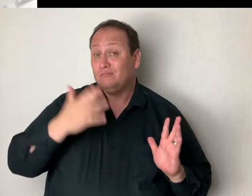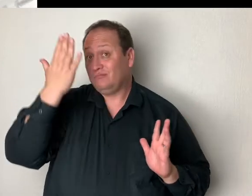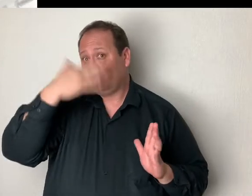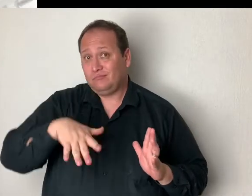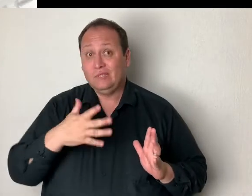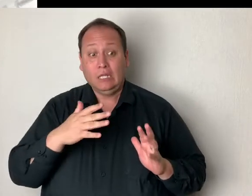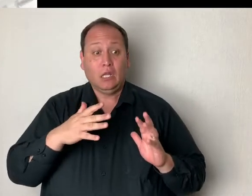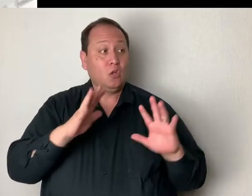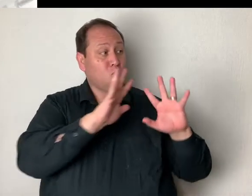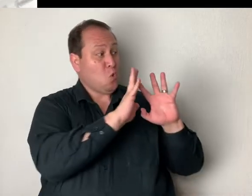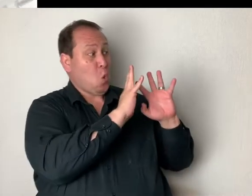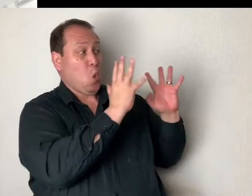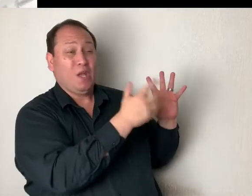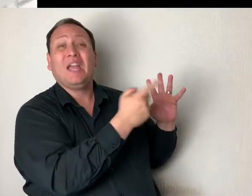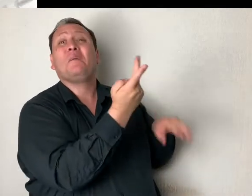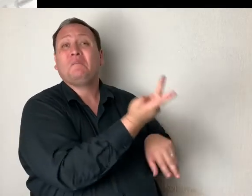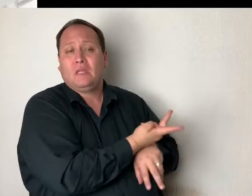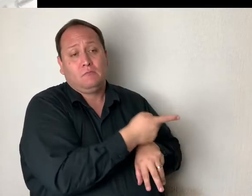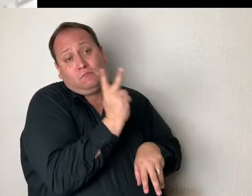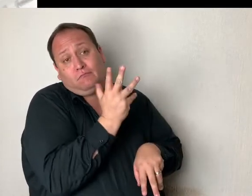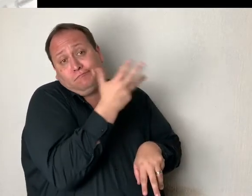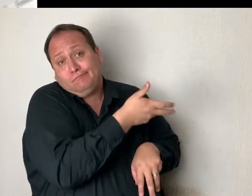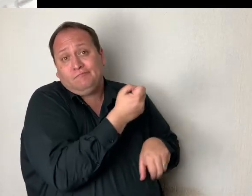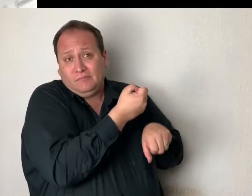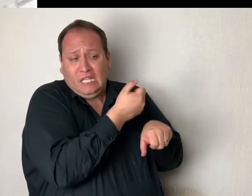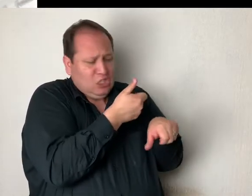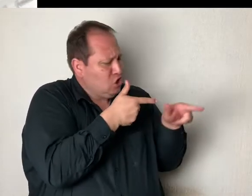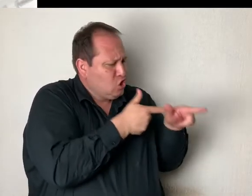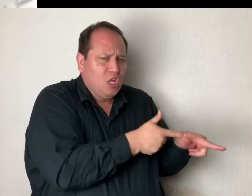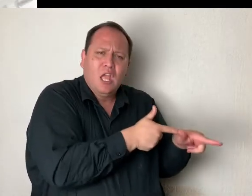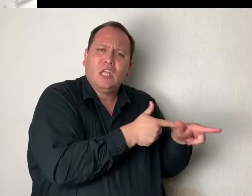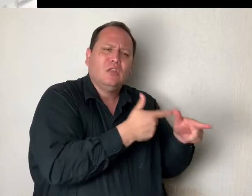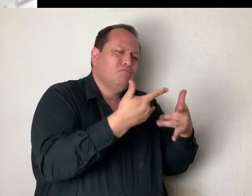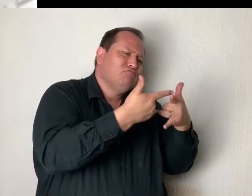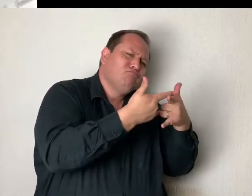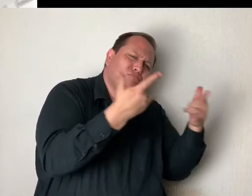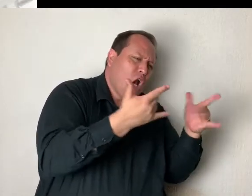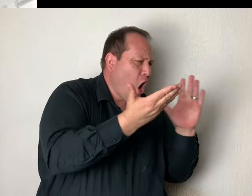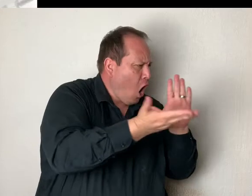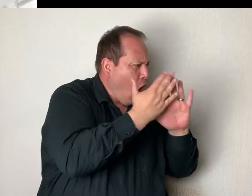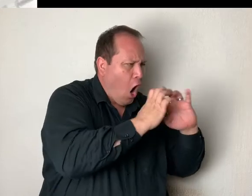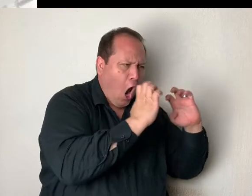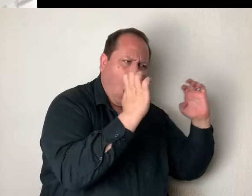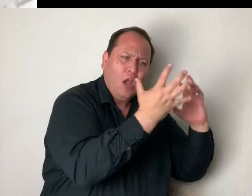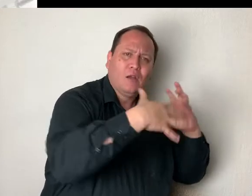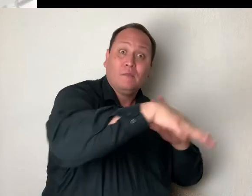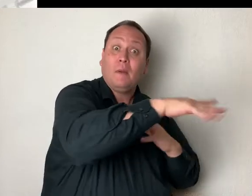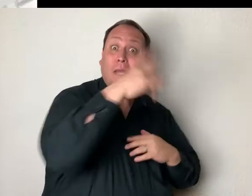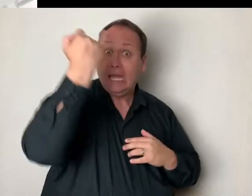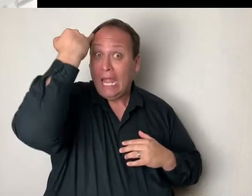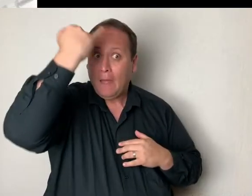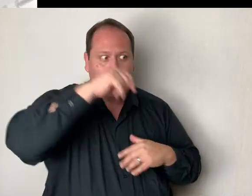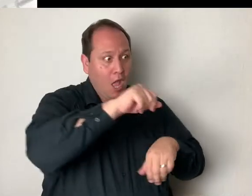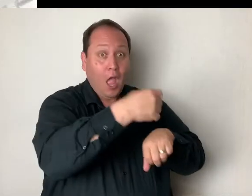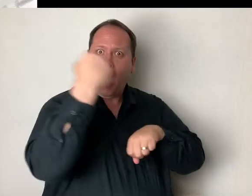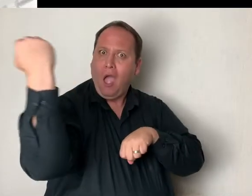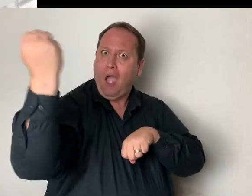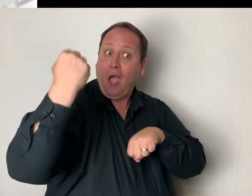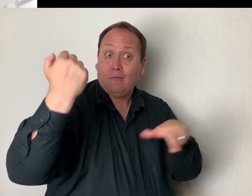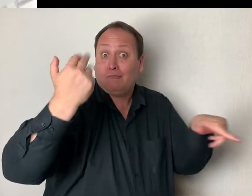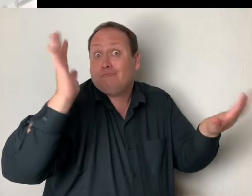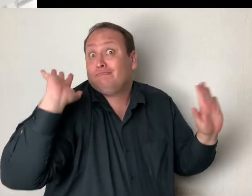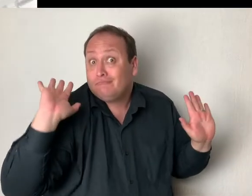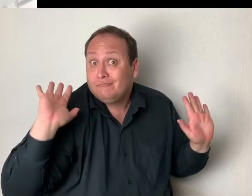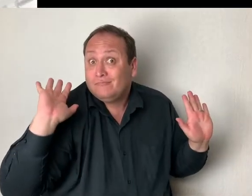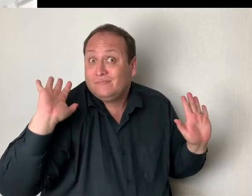will remain. It's a beautiful historic structure. Imagine this as a conference center. You might, who knows, maybe a little slit